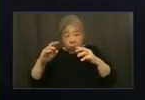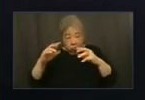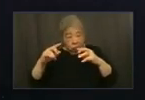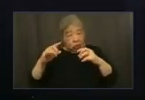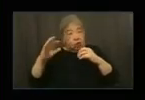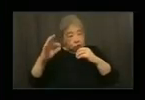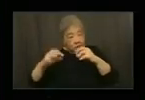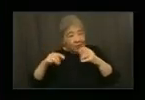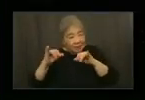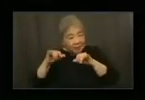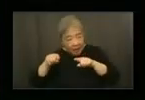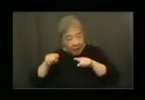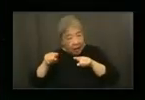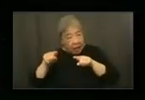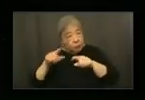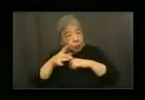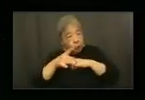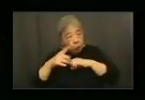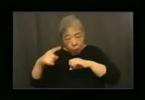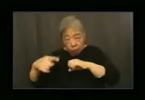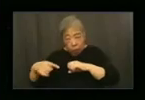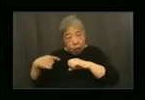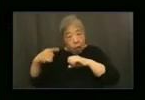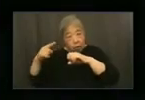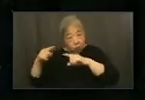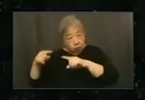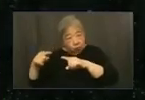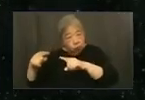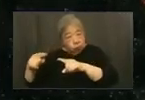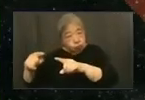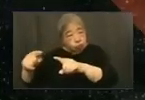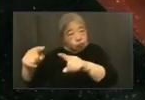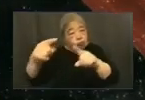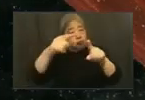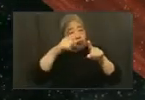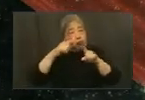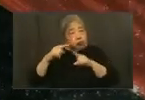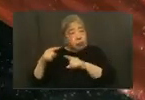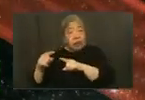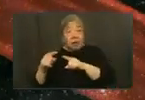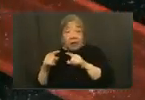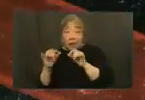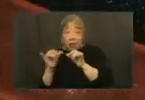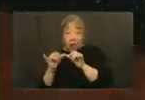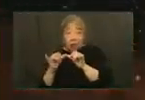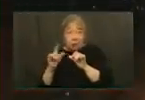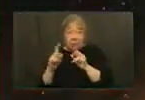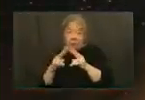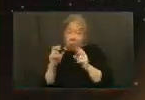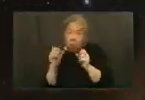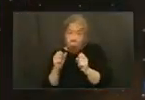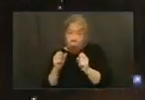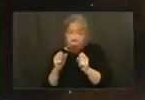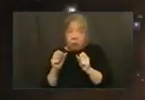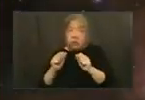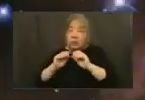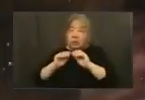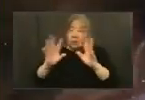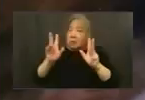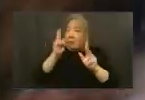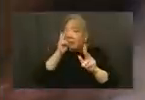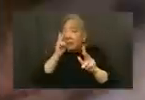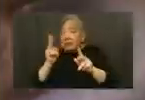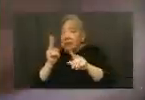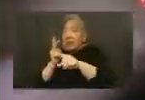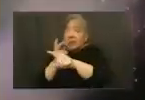Sun. The telescope's optics and instruments need to be kept very cold to be able to clearly observe the very faint signals of very